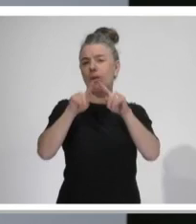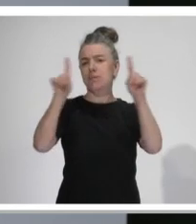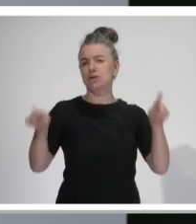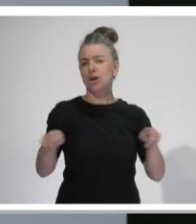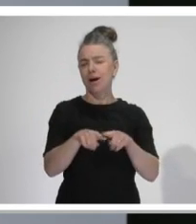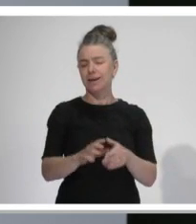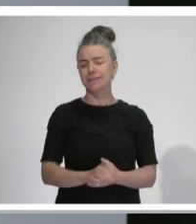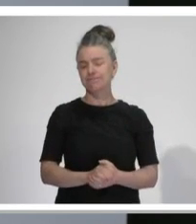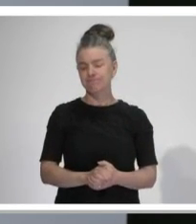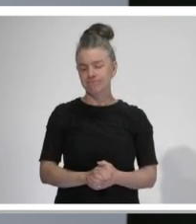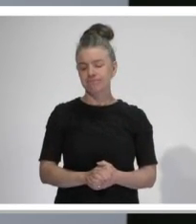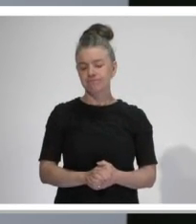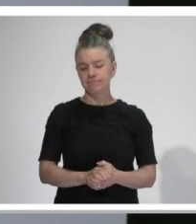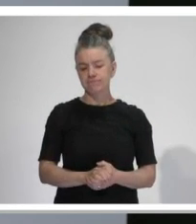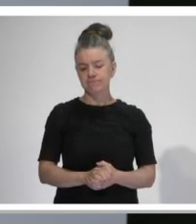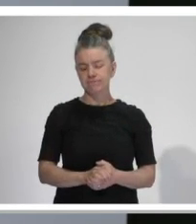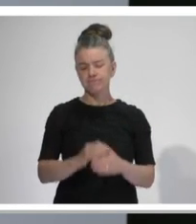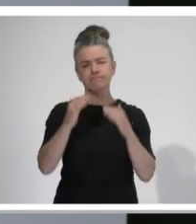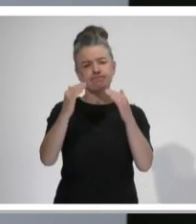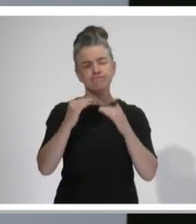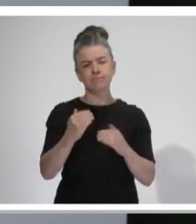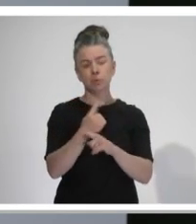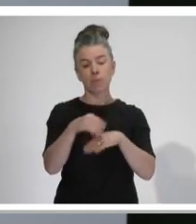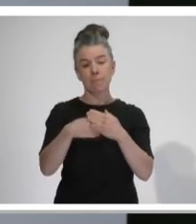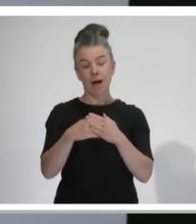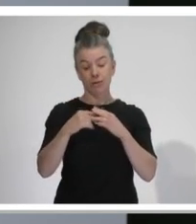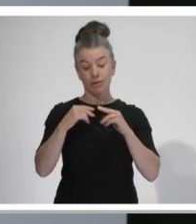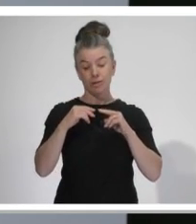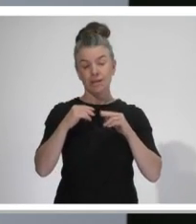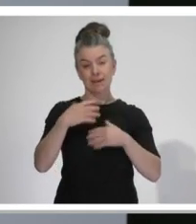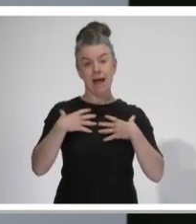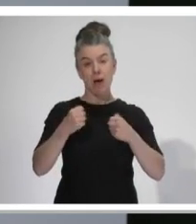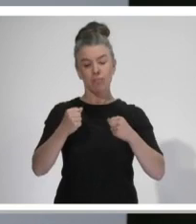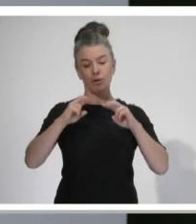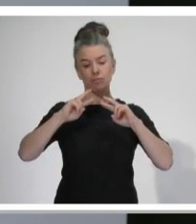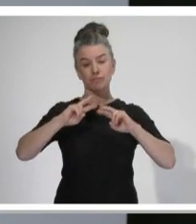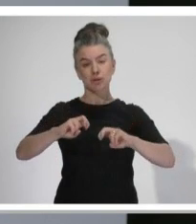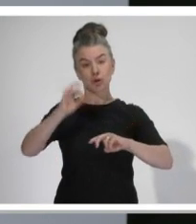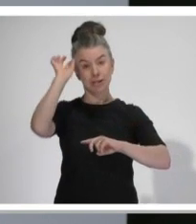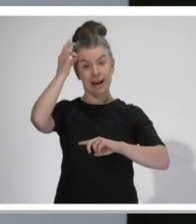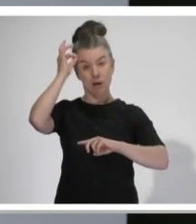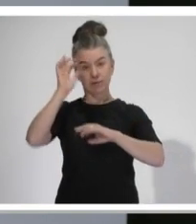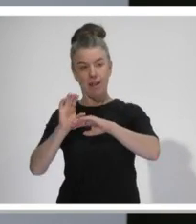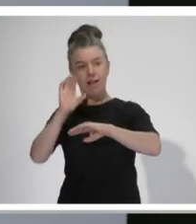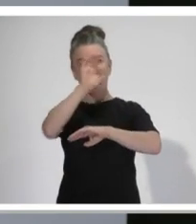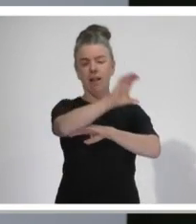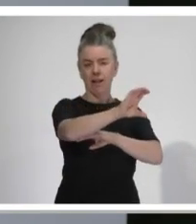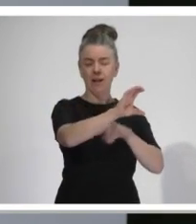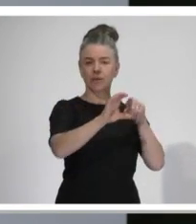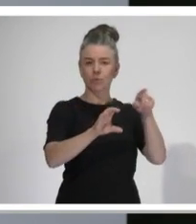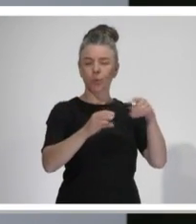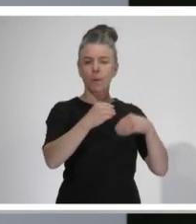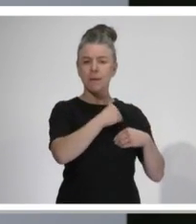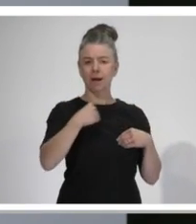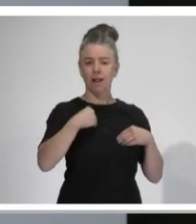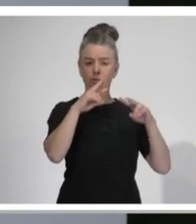want to draw your attention to the Health Research Council, who've today announced funding for researchers from the Medical